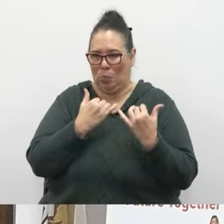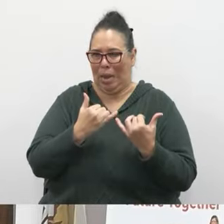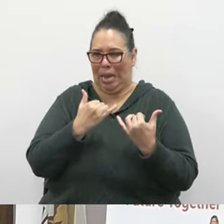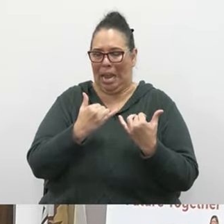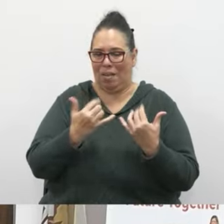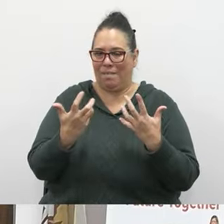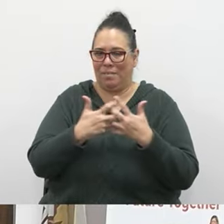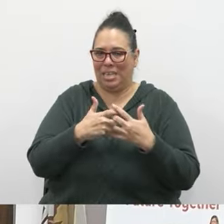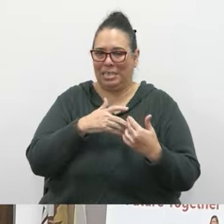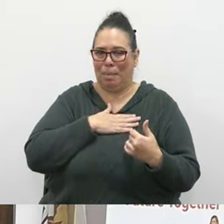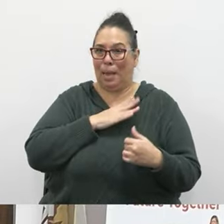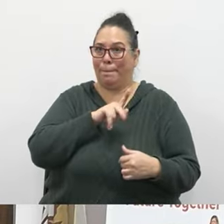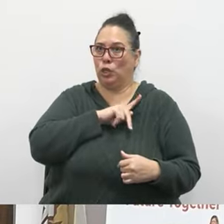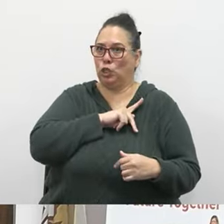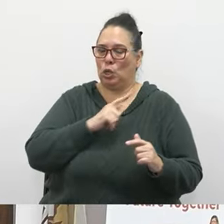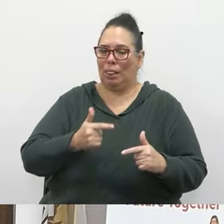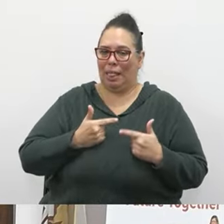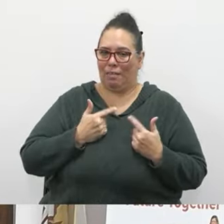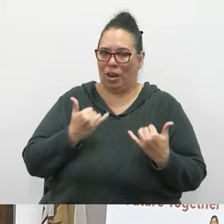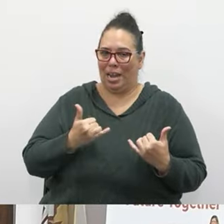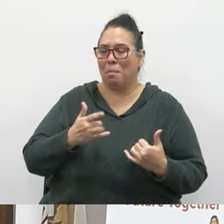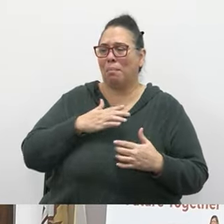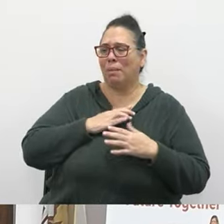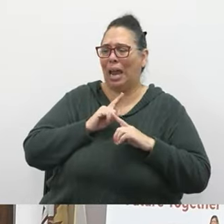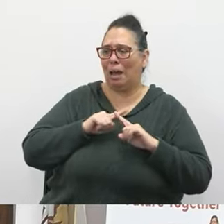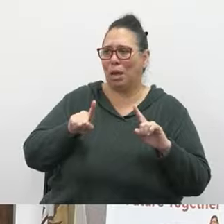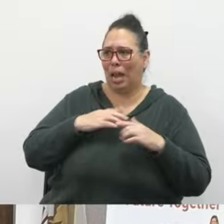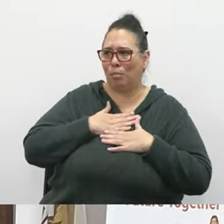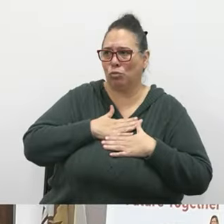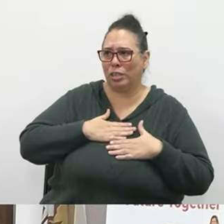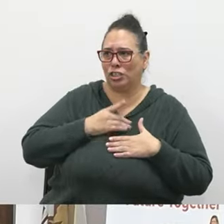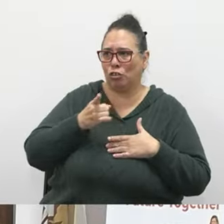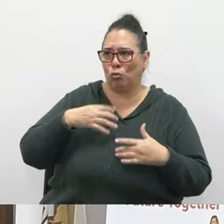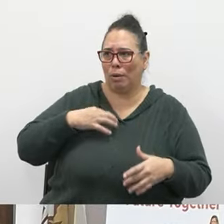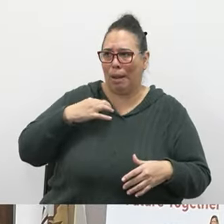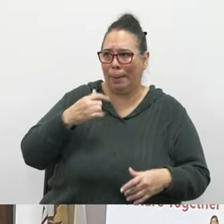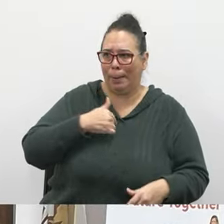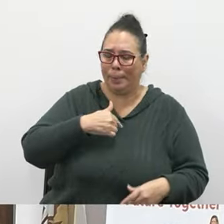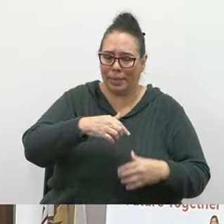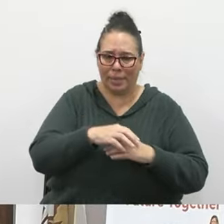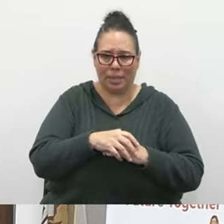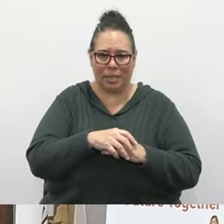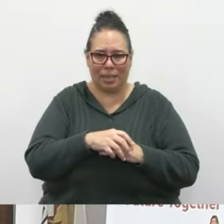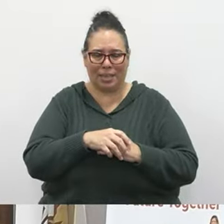my personal life at this moment, though I do appreciate the sentiment.